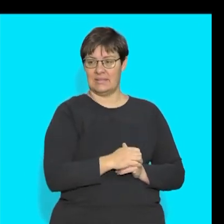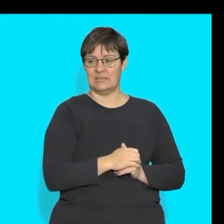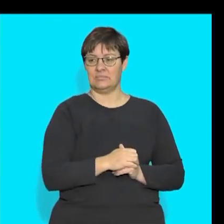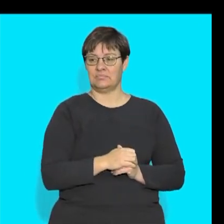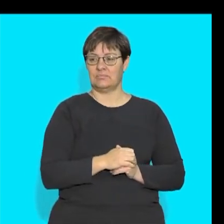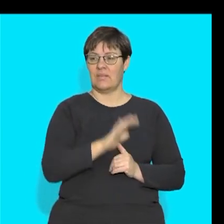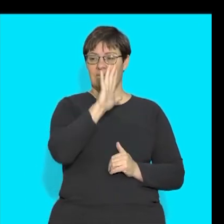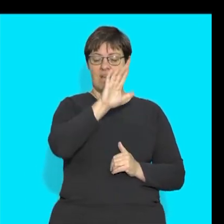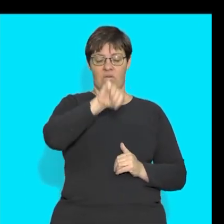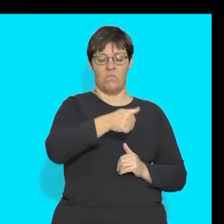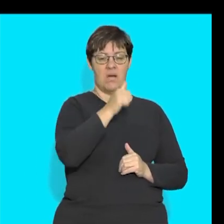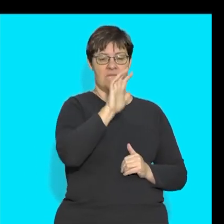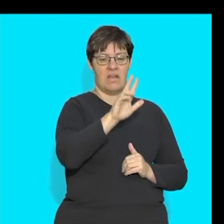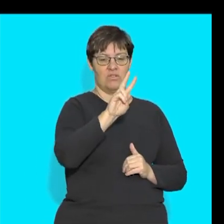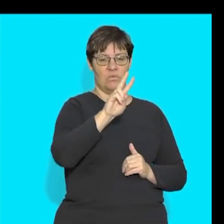E,